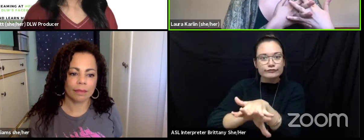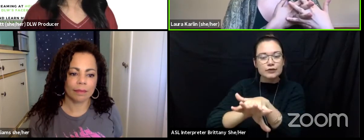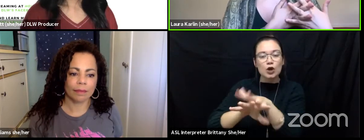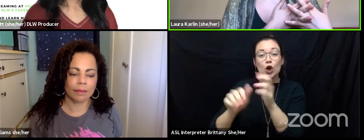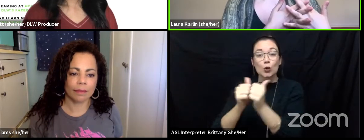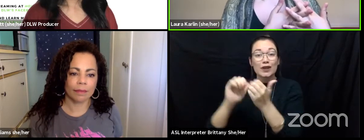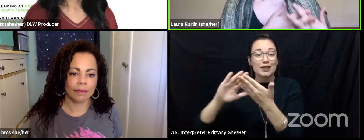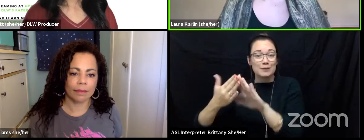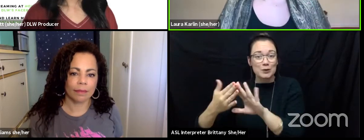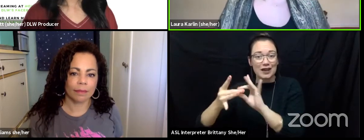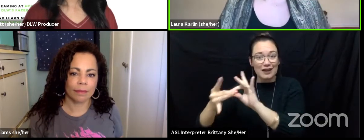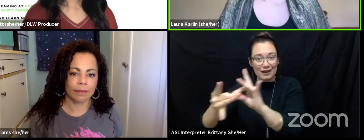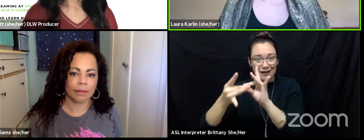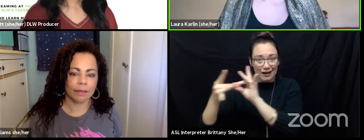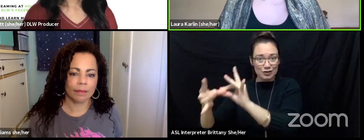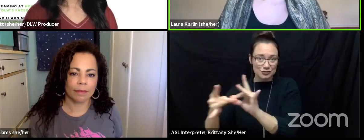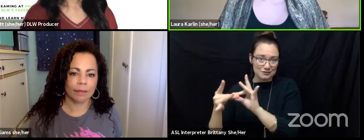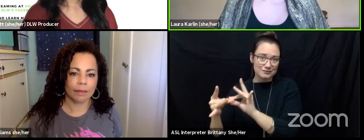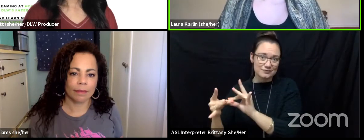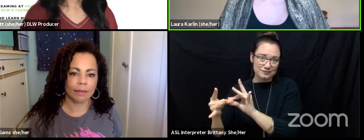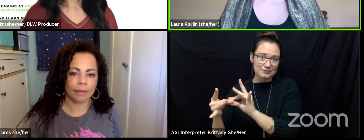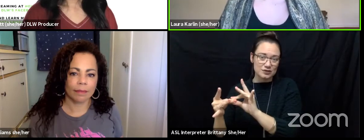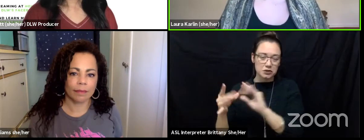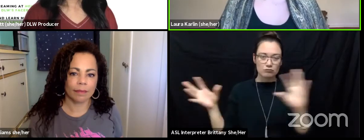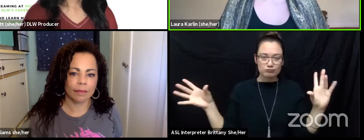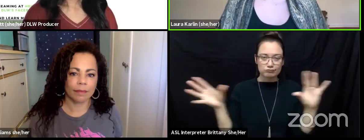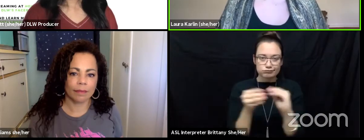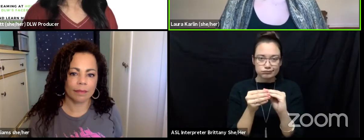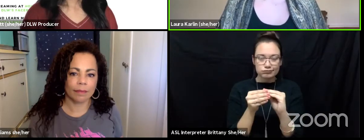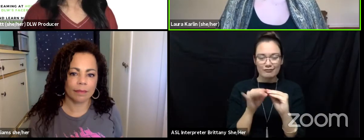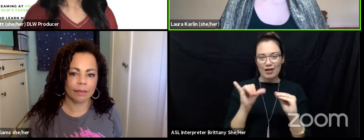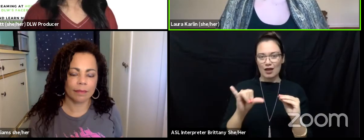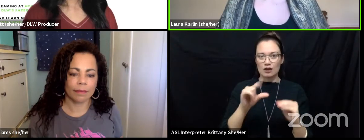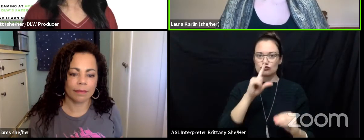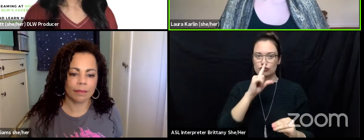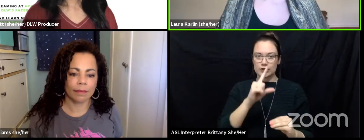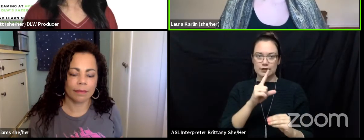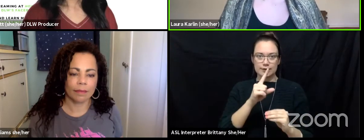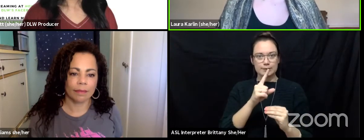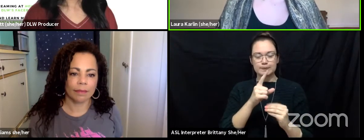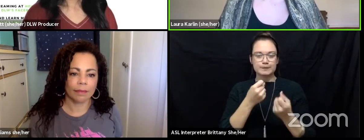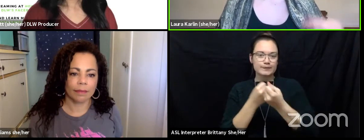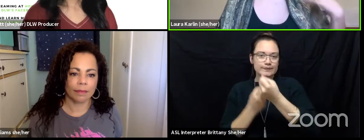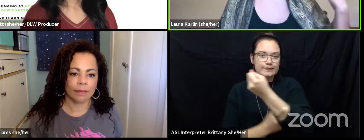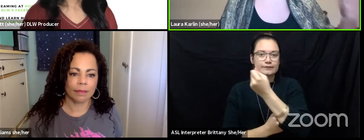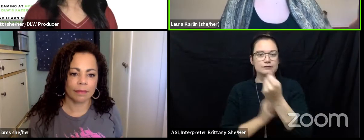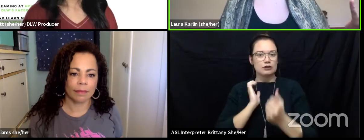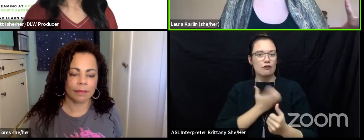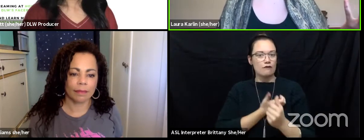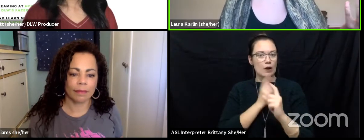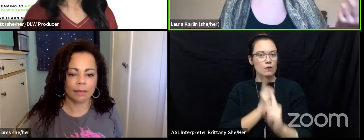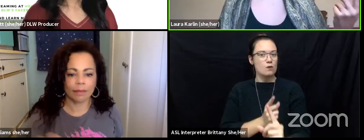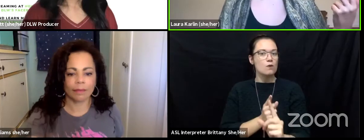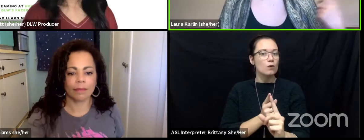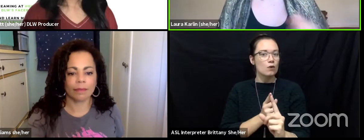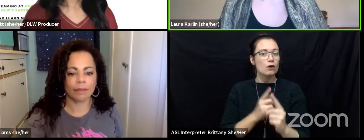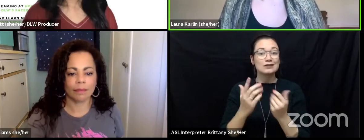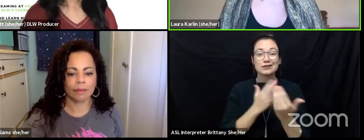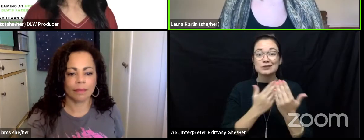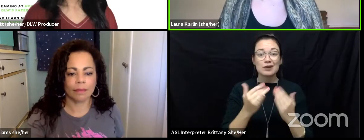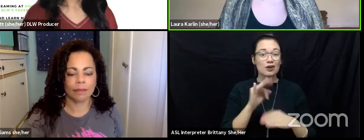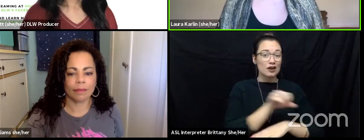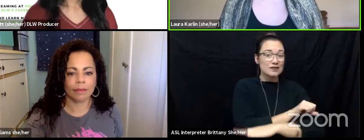community and connection. And that's really the heartbeat of what we do. And that plays out whether we're on